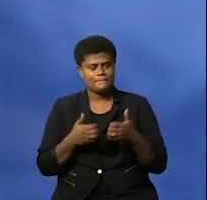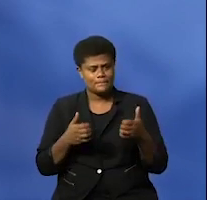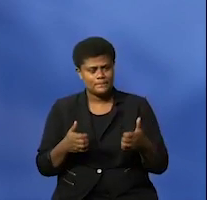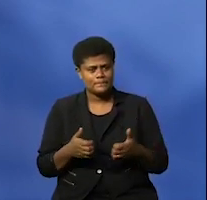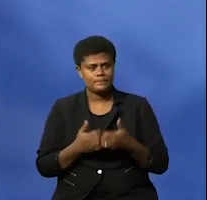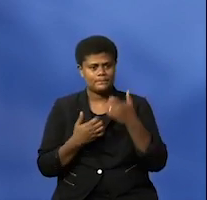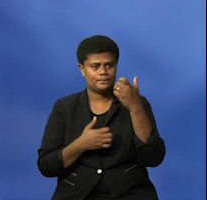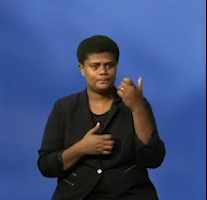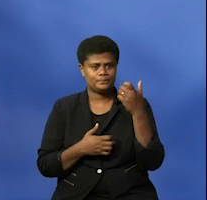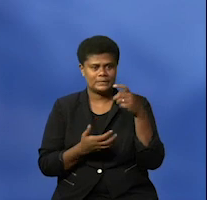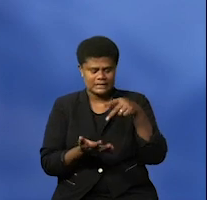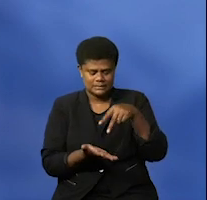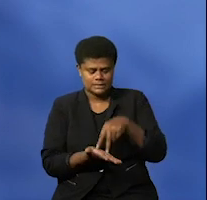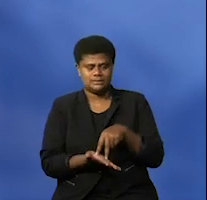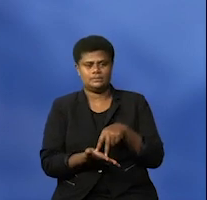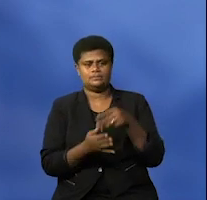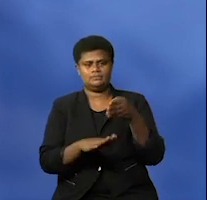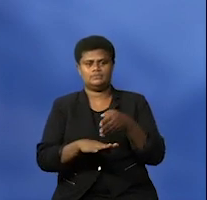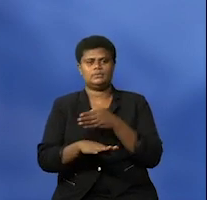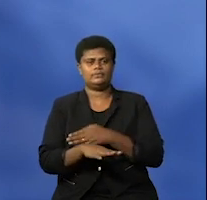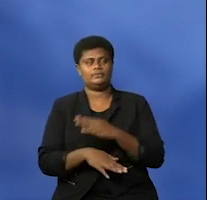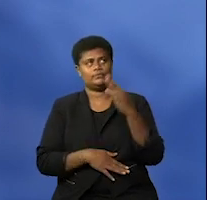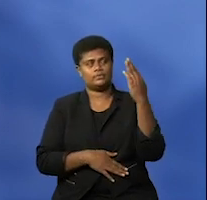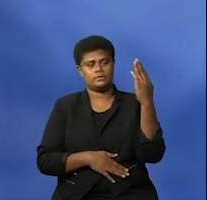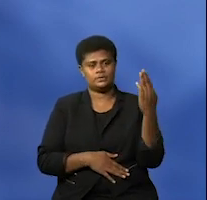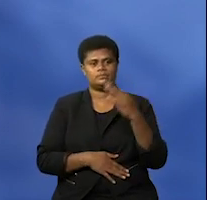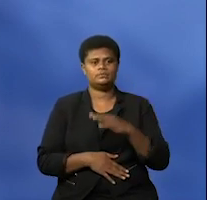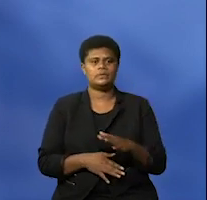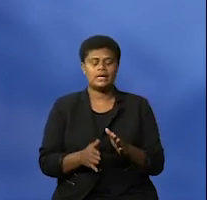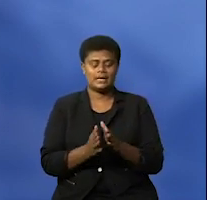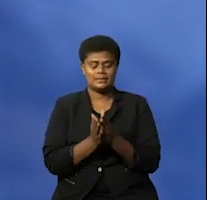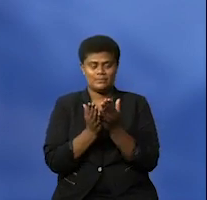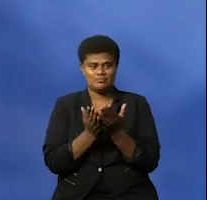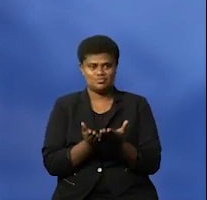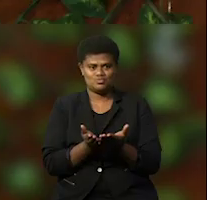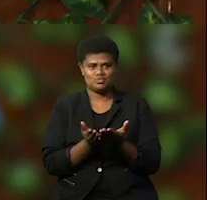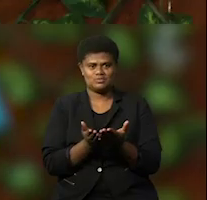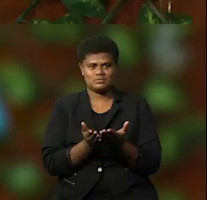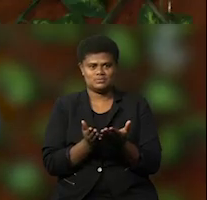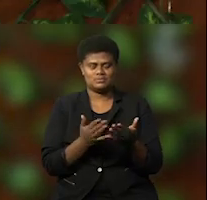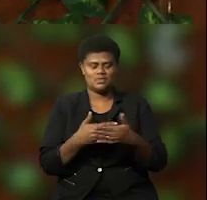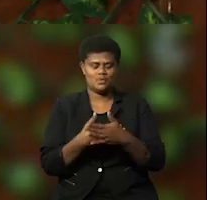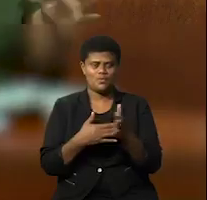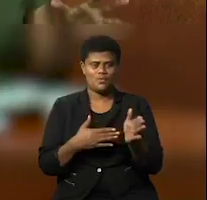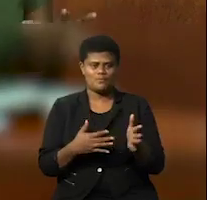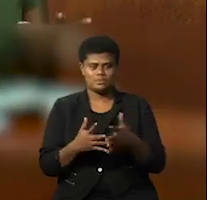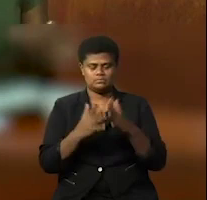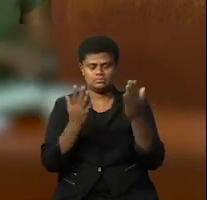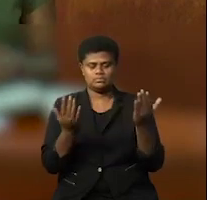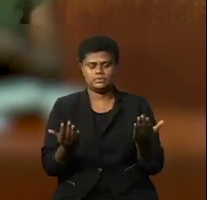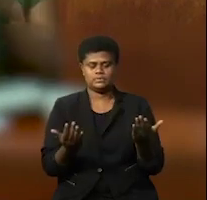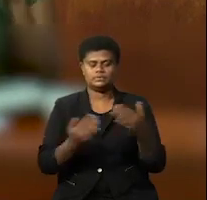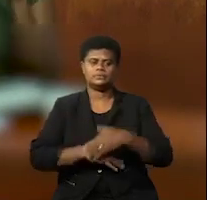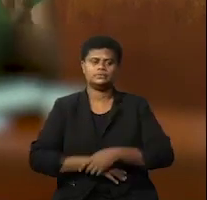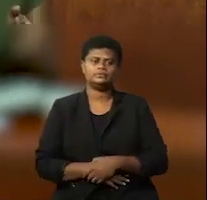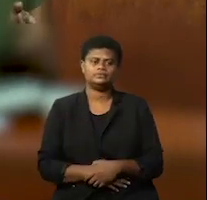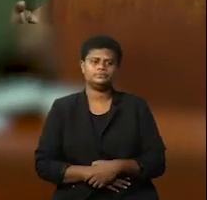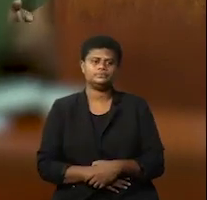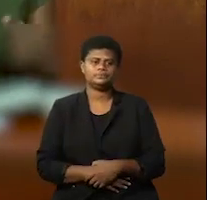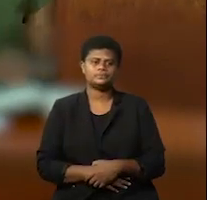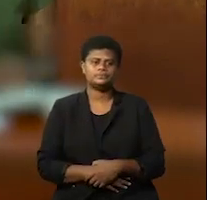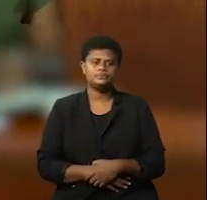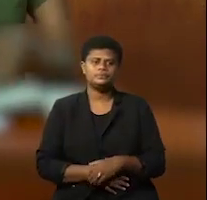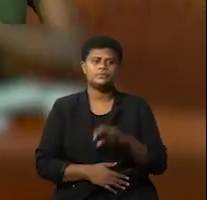attend him. Then the court began its session, and the books were opened. Amen. So we see, you see these two verses, they sort of have the same